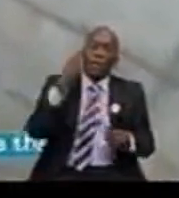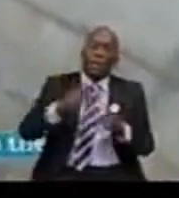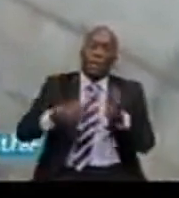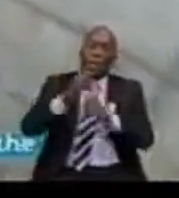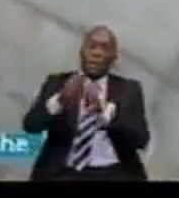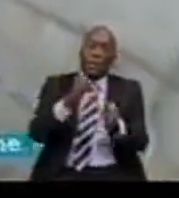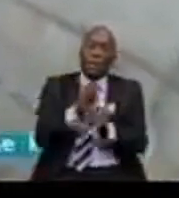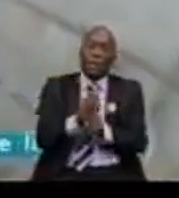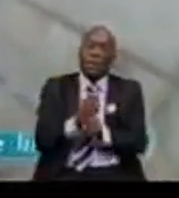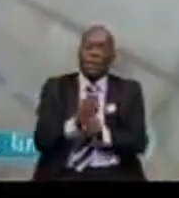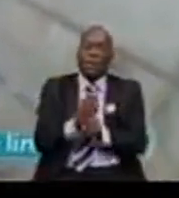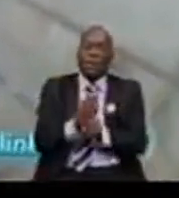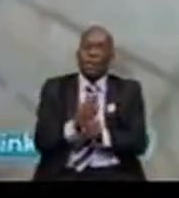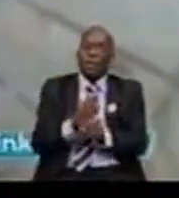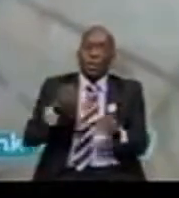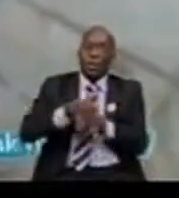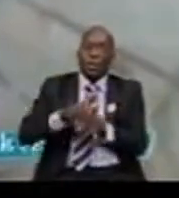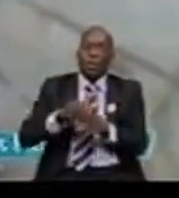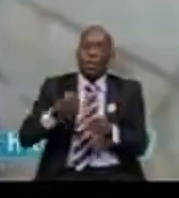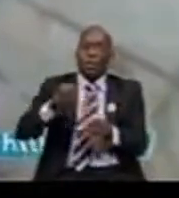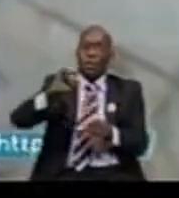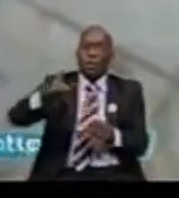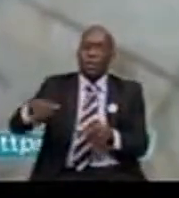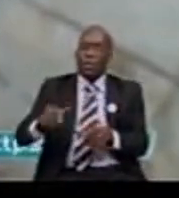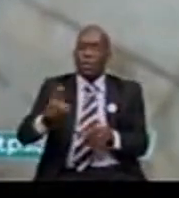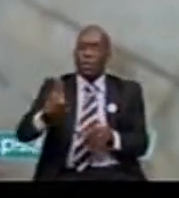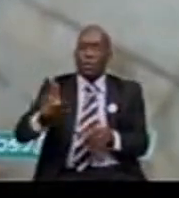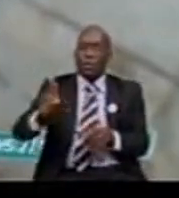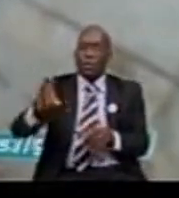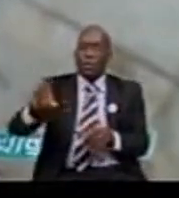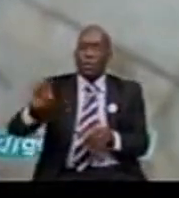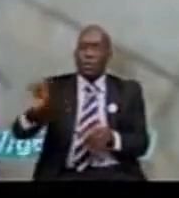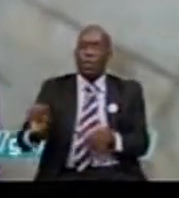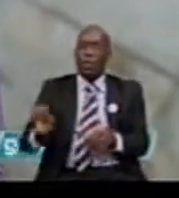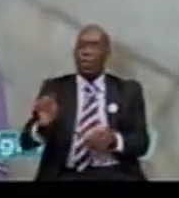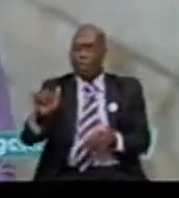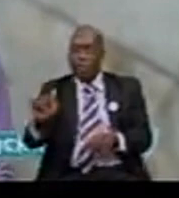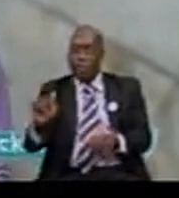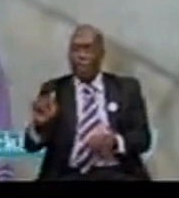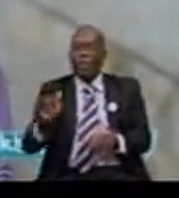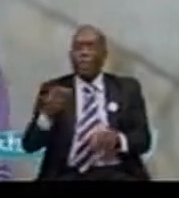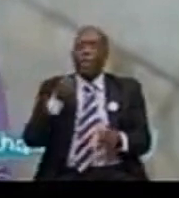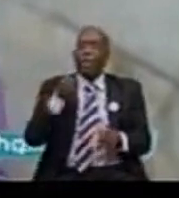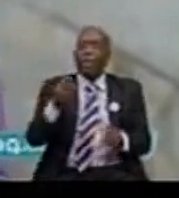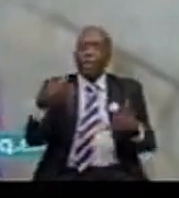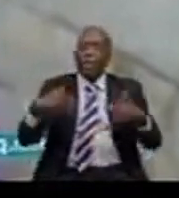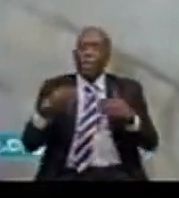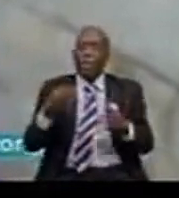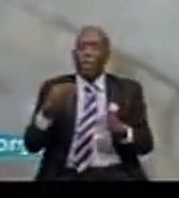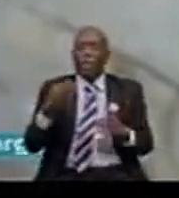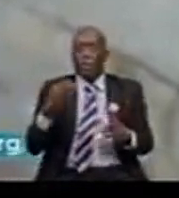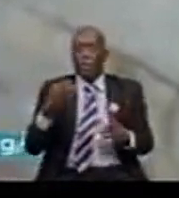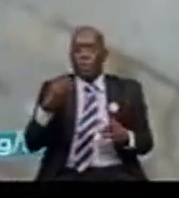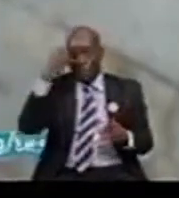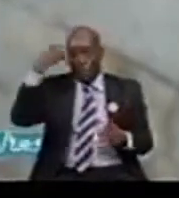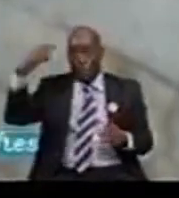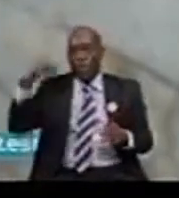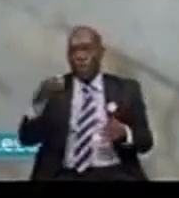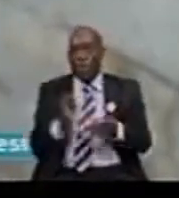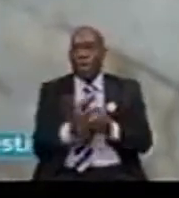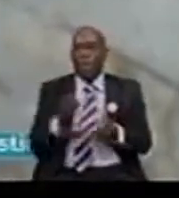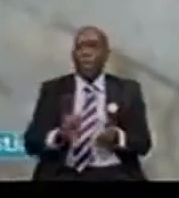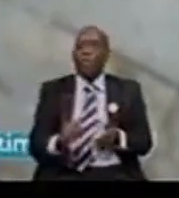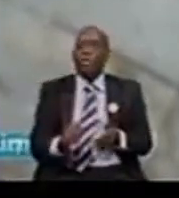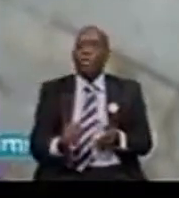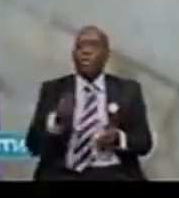in month of July, I had a dream that our Father in the Lord laid his hands on me and he prayed for me. Ever